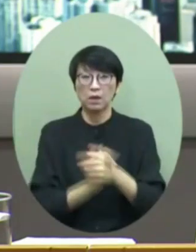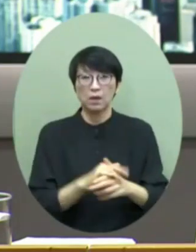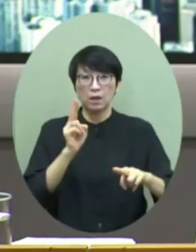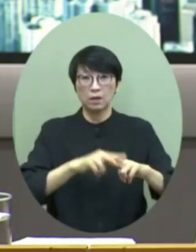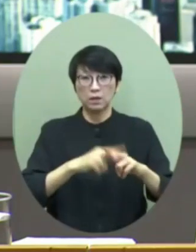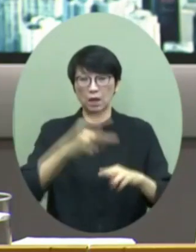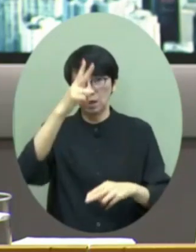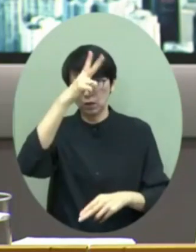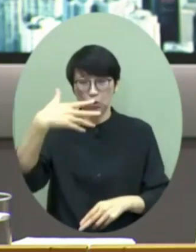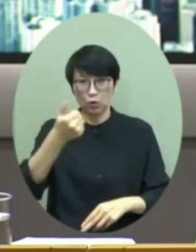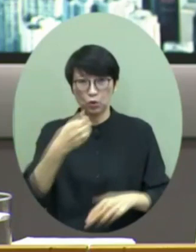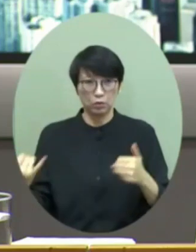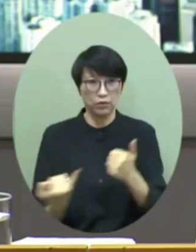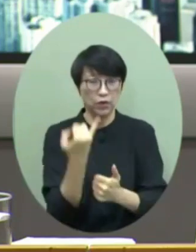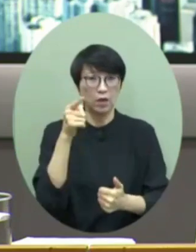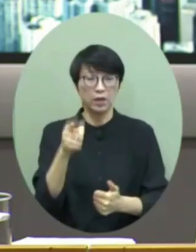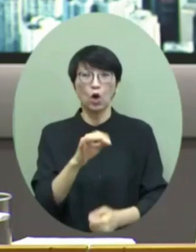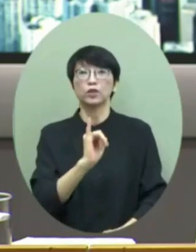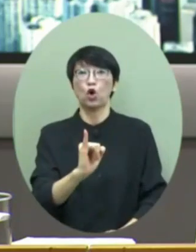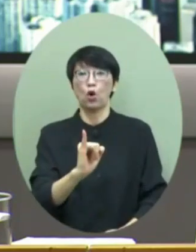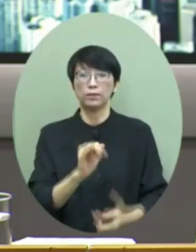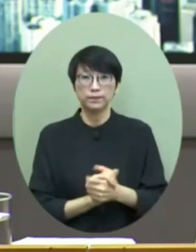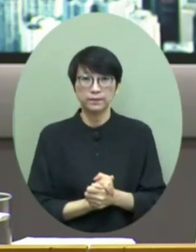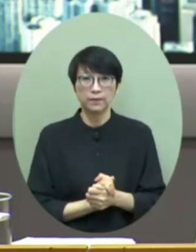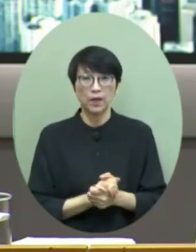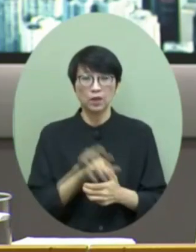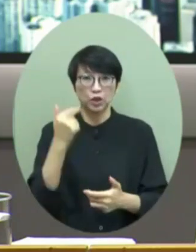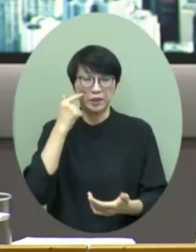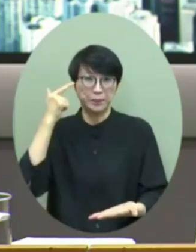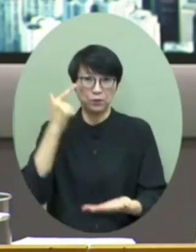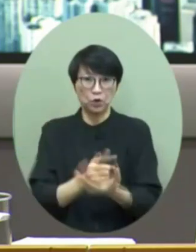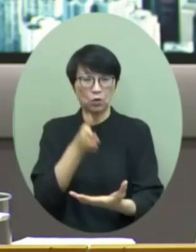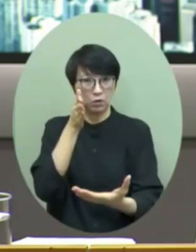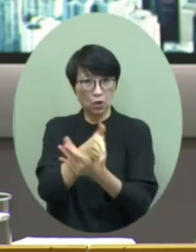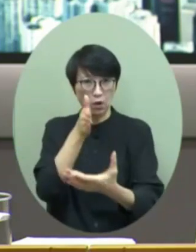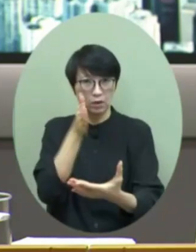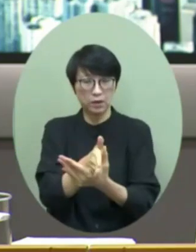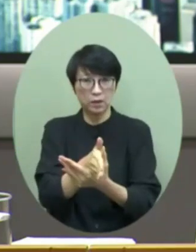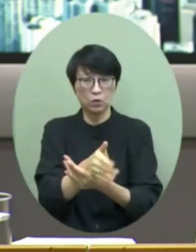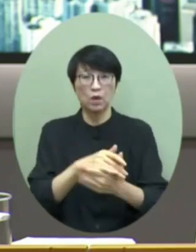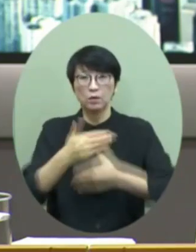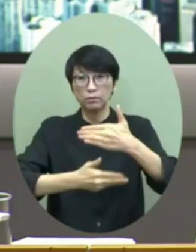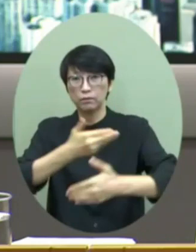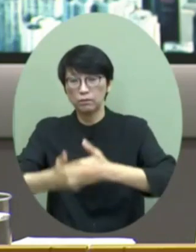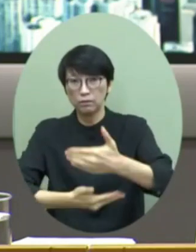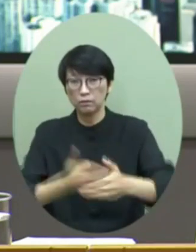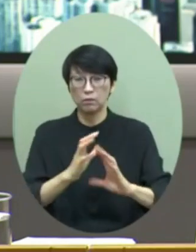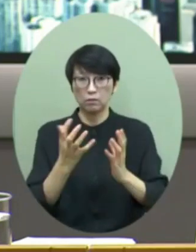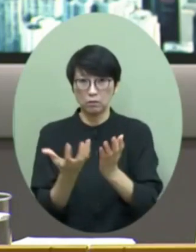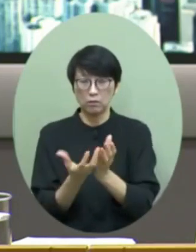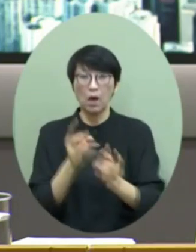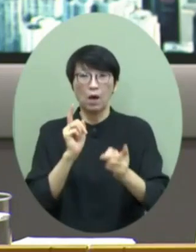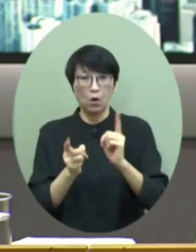threat of force or other unlawful means with a view to supporting the state power. So the intention is to subvert the state